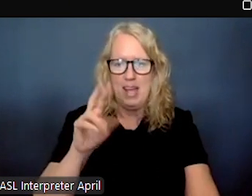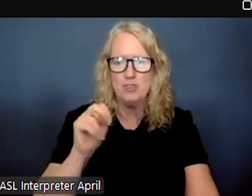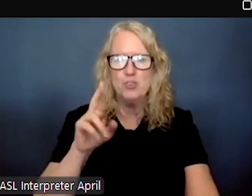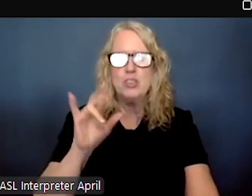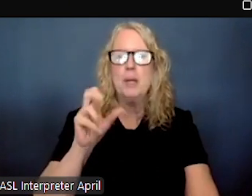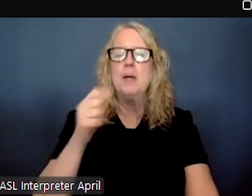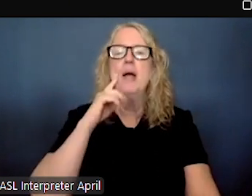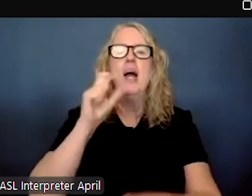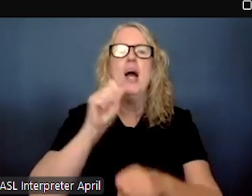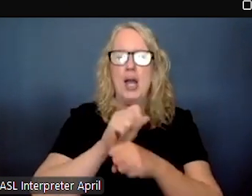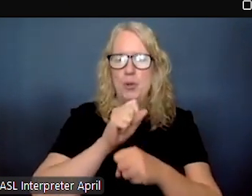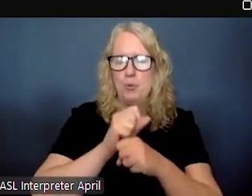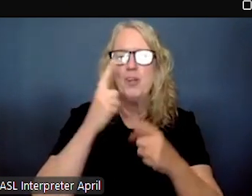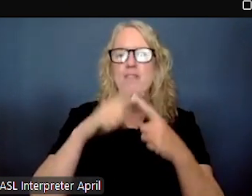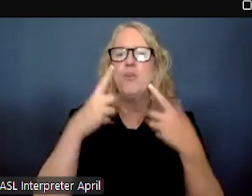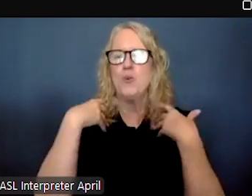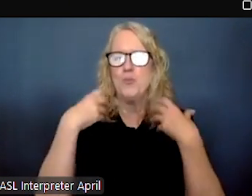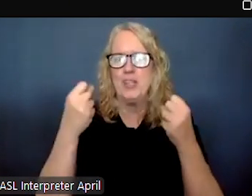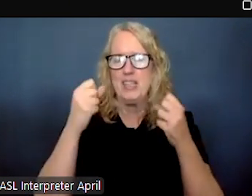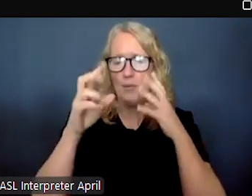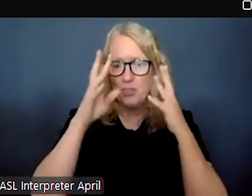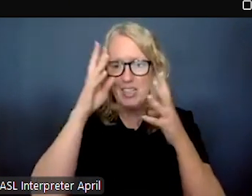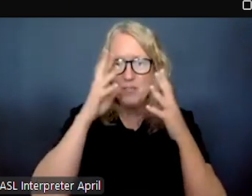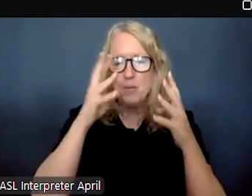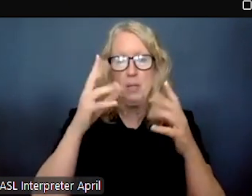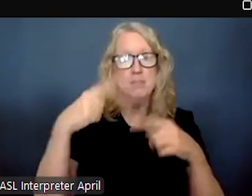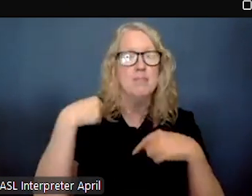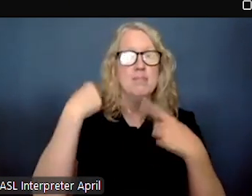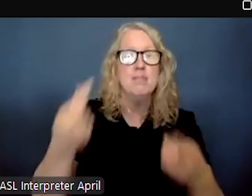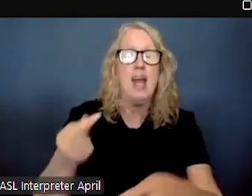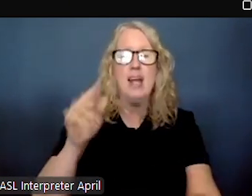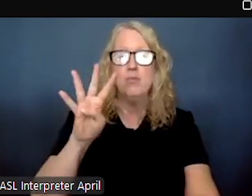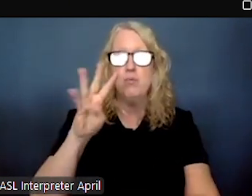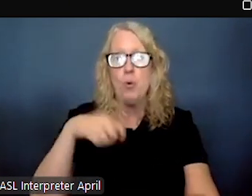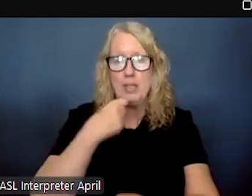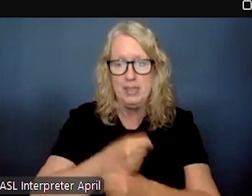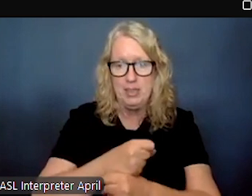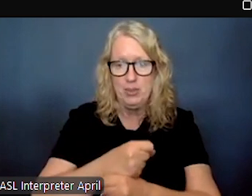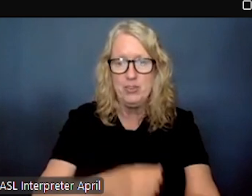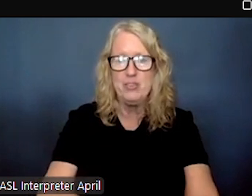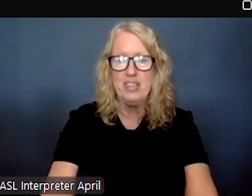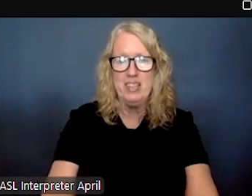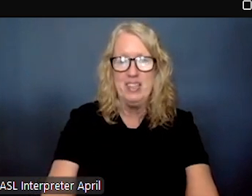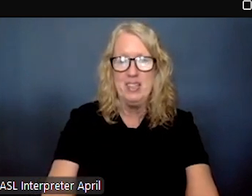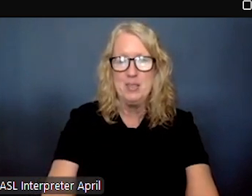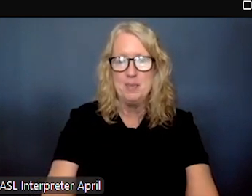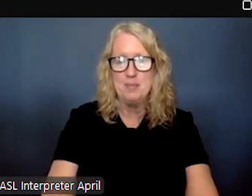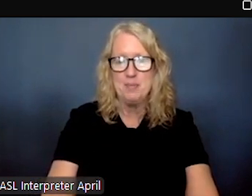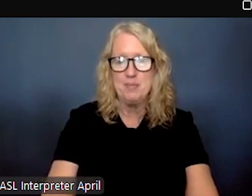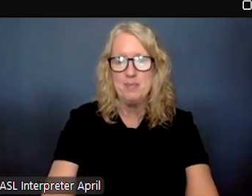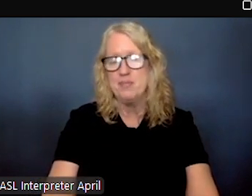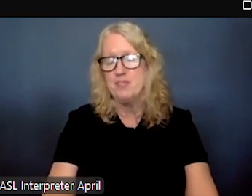for Recovery Innovations, and I have been for the past 4 years. And so,